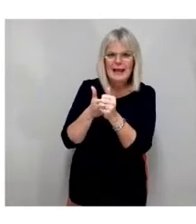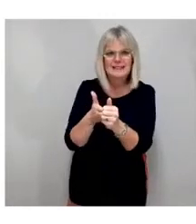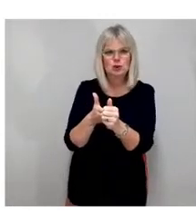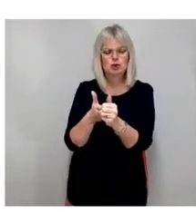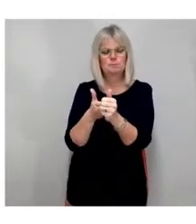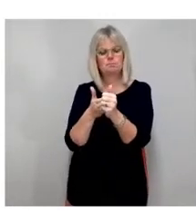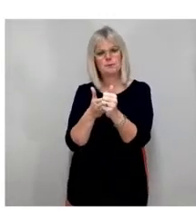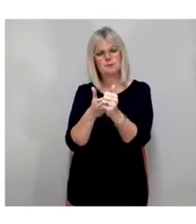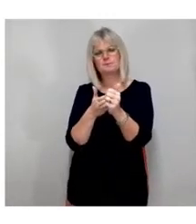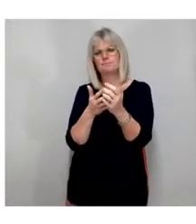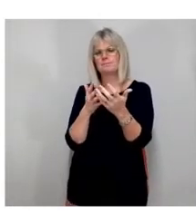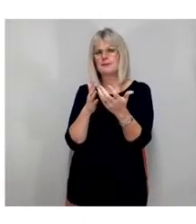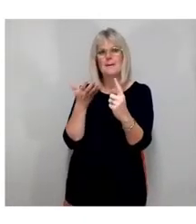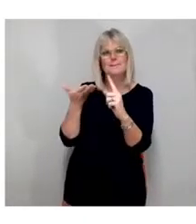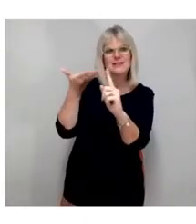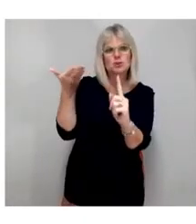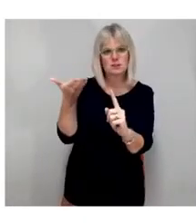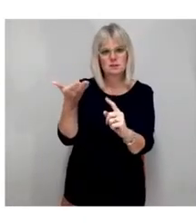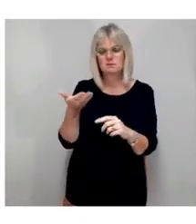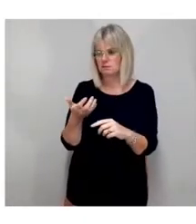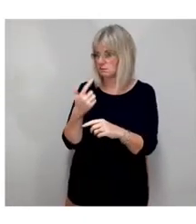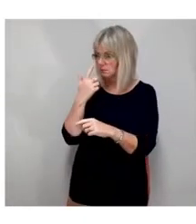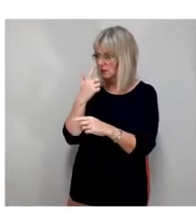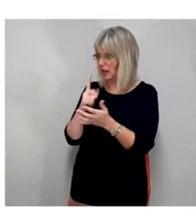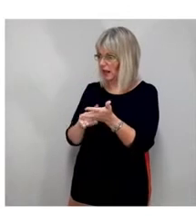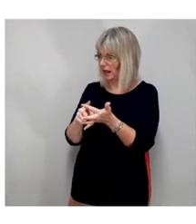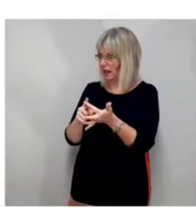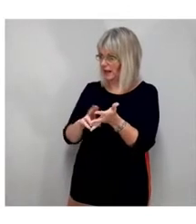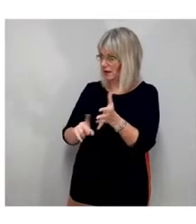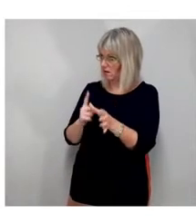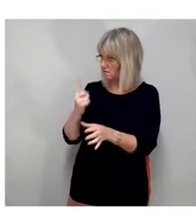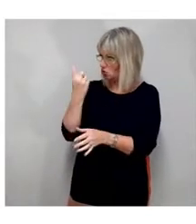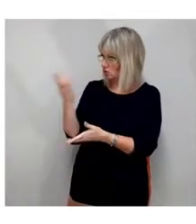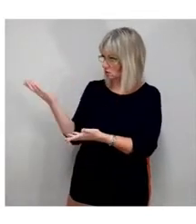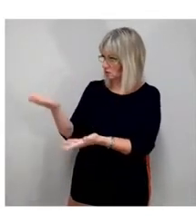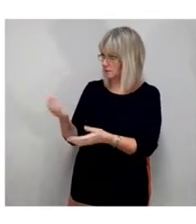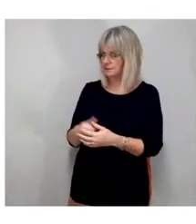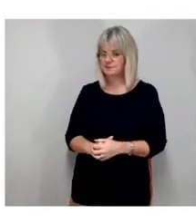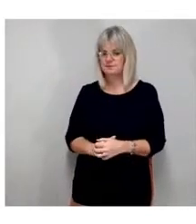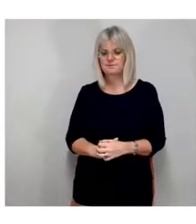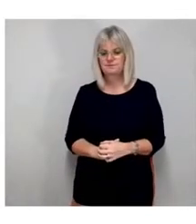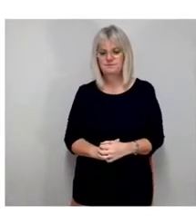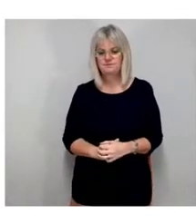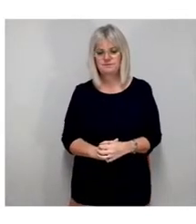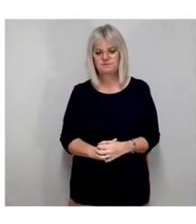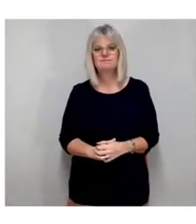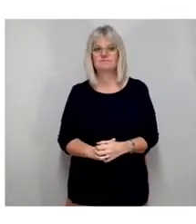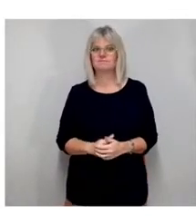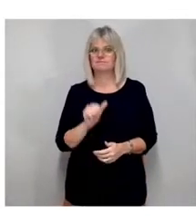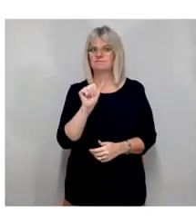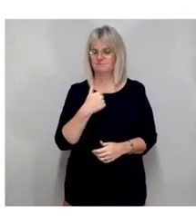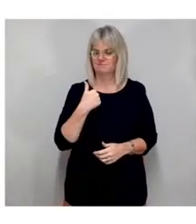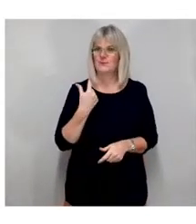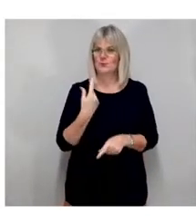sense. So Leena, do you want to take this one first? Yes. It's one I talk about a lot, Corie. You know, I